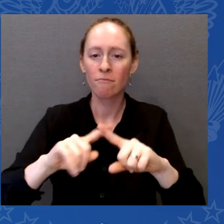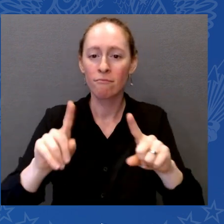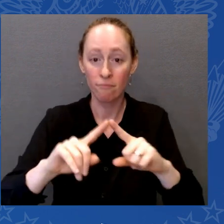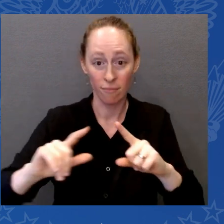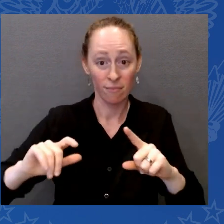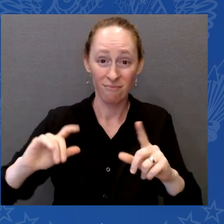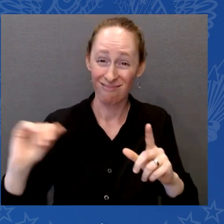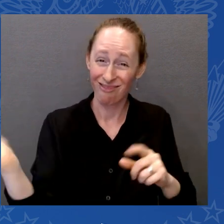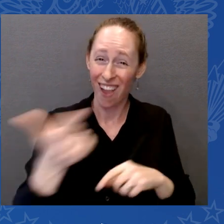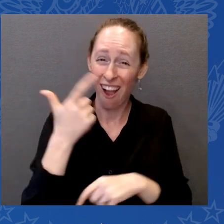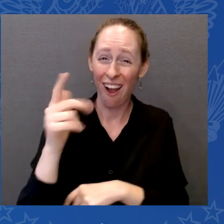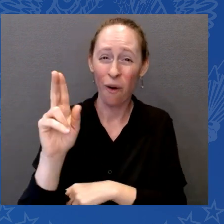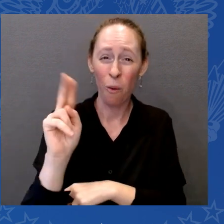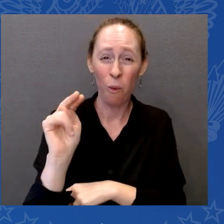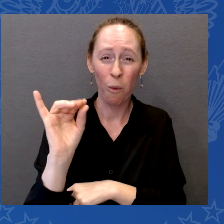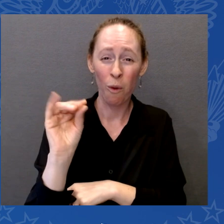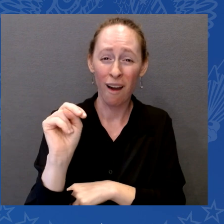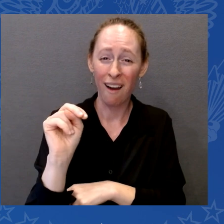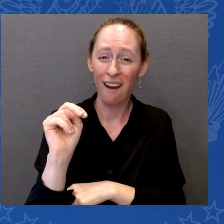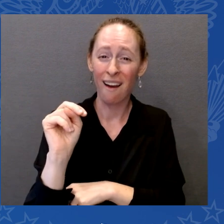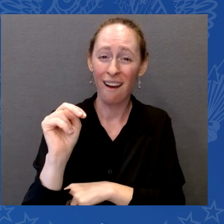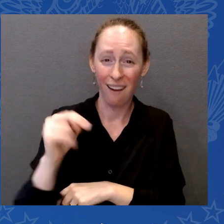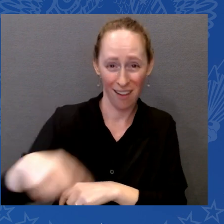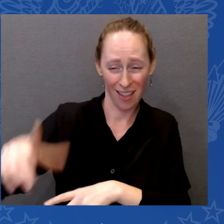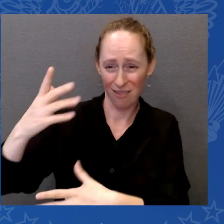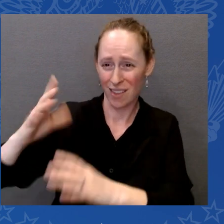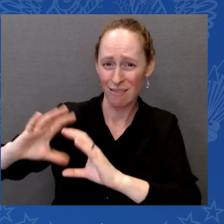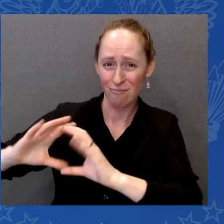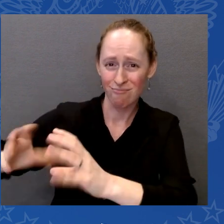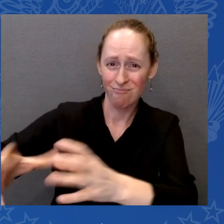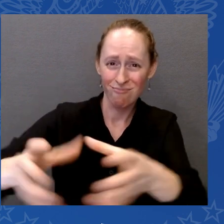American history that's also governed by a project labor agreement.